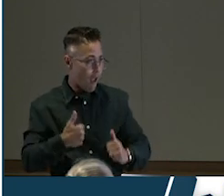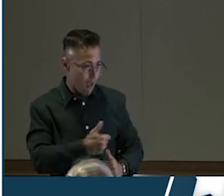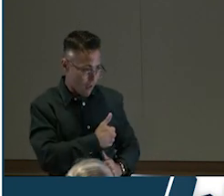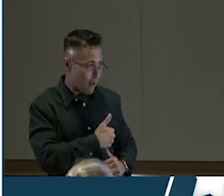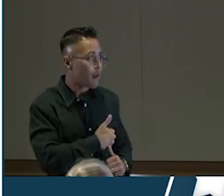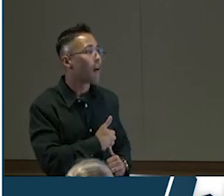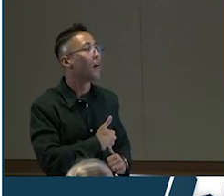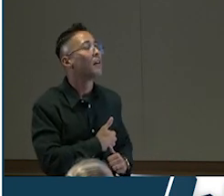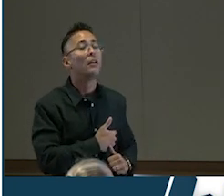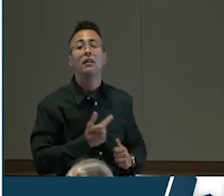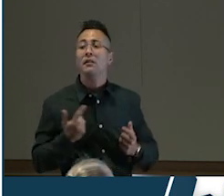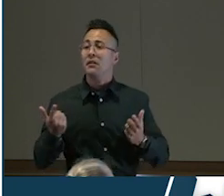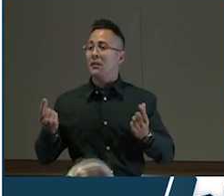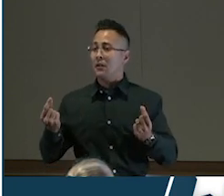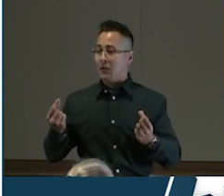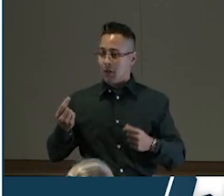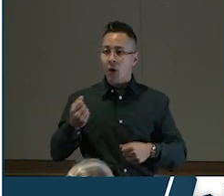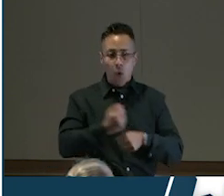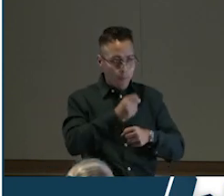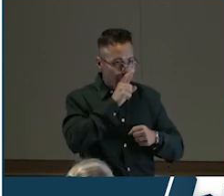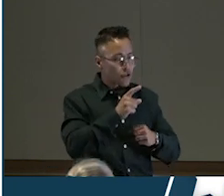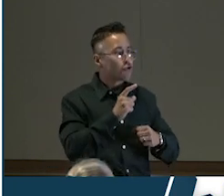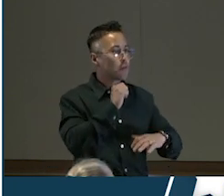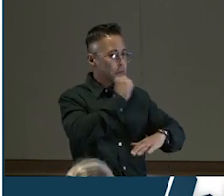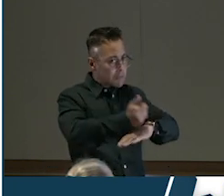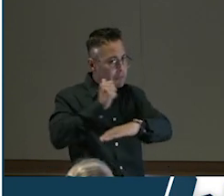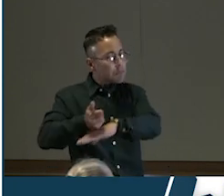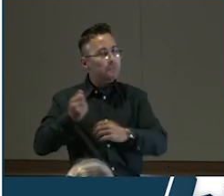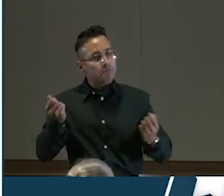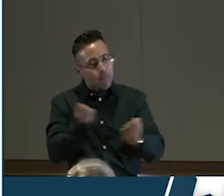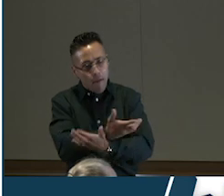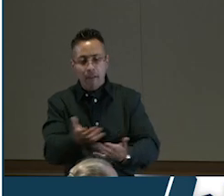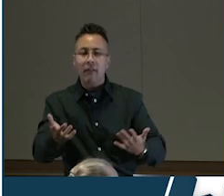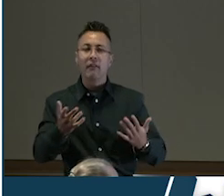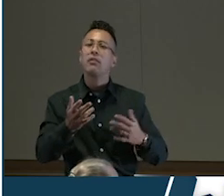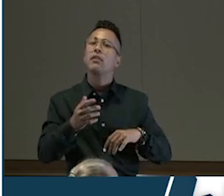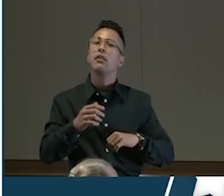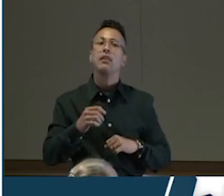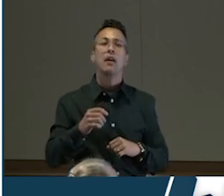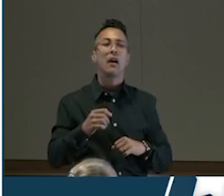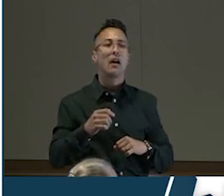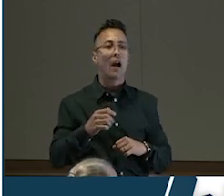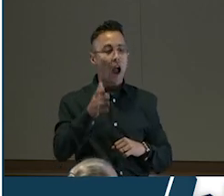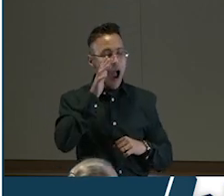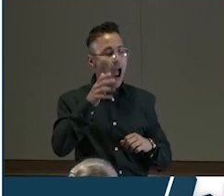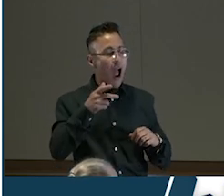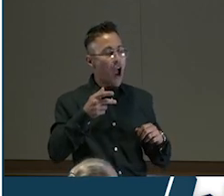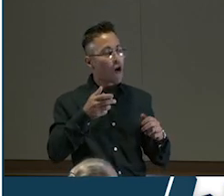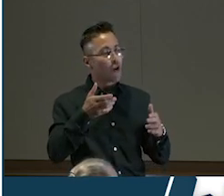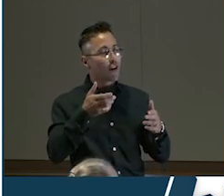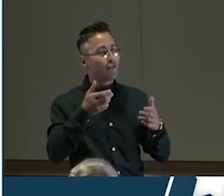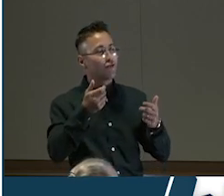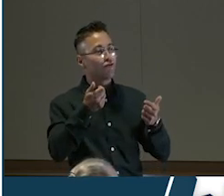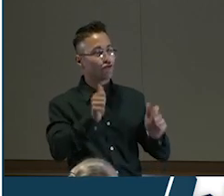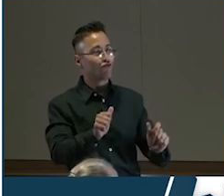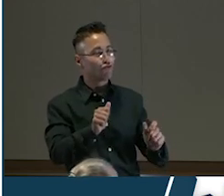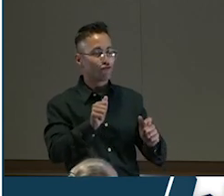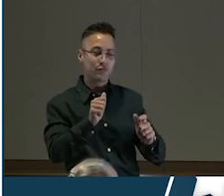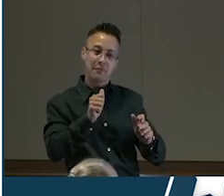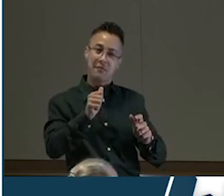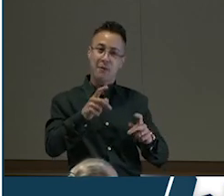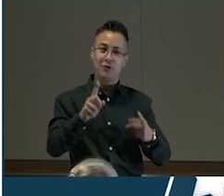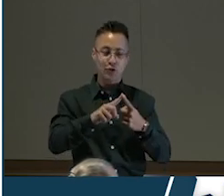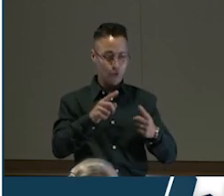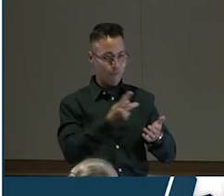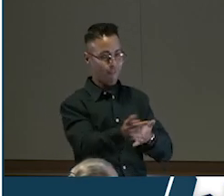we're going to make sure that these things are getting done. I'm going to give you a chance to fail a homework assignment, and then we come back and say, wait a second,